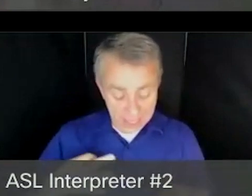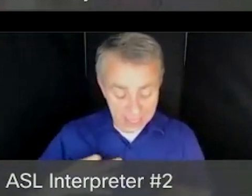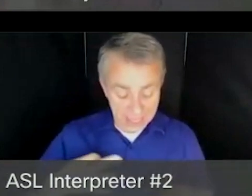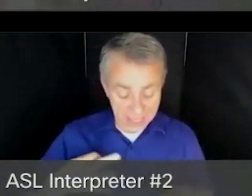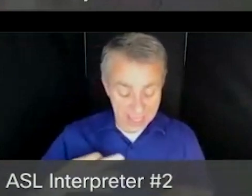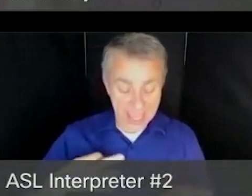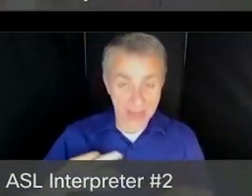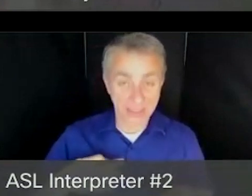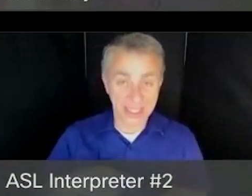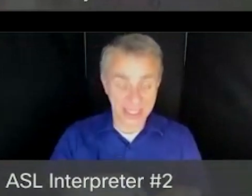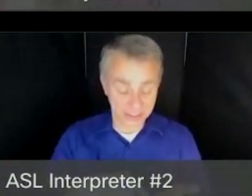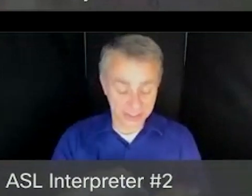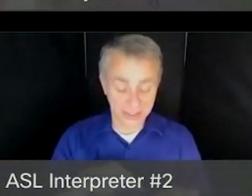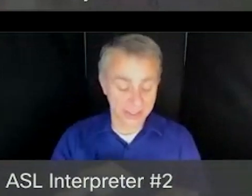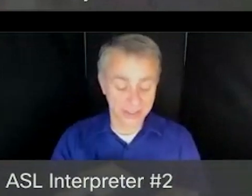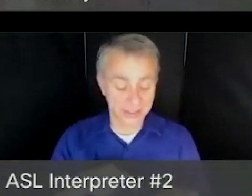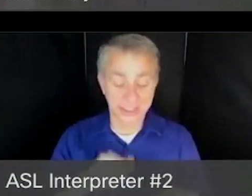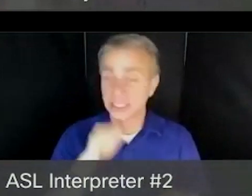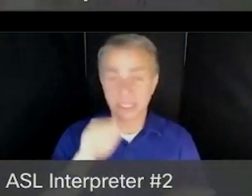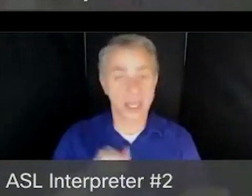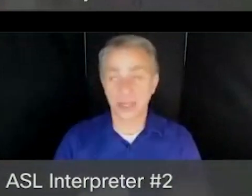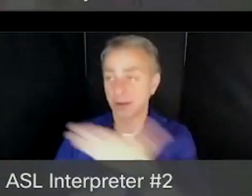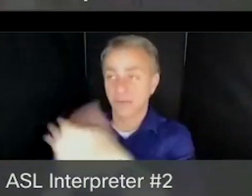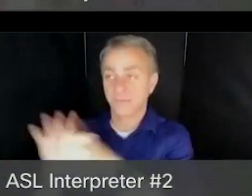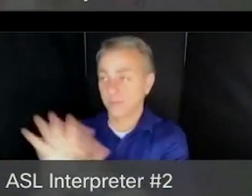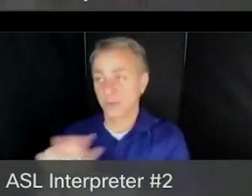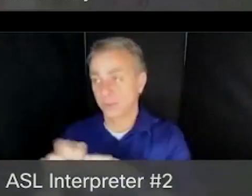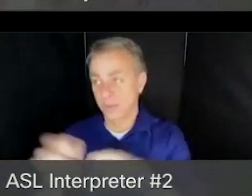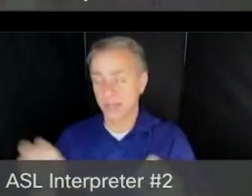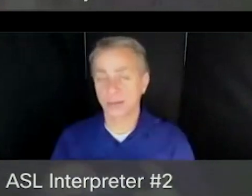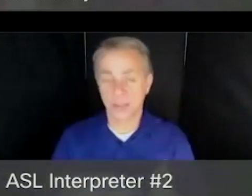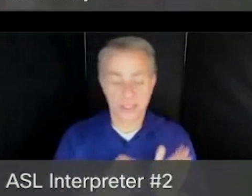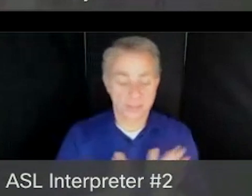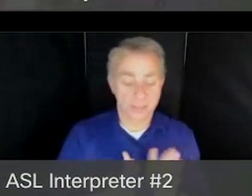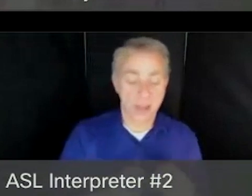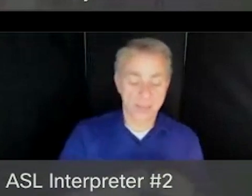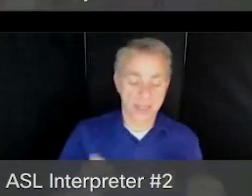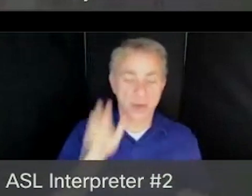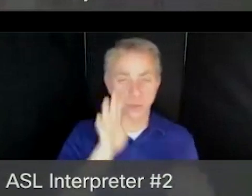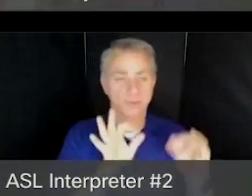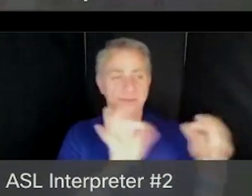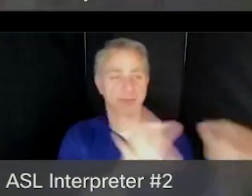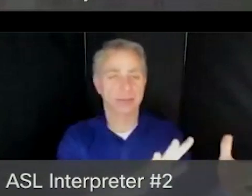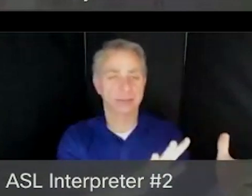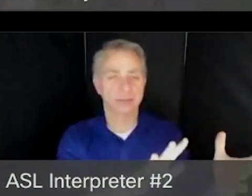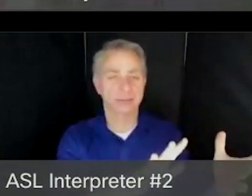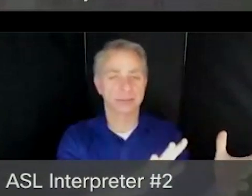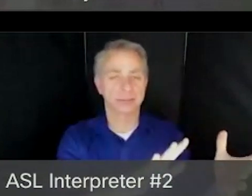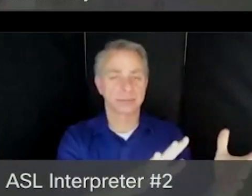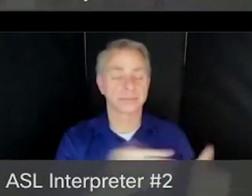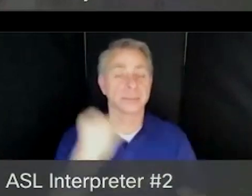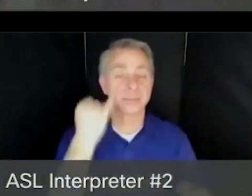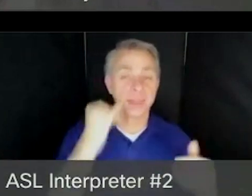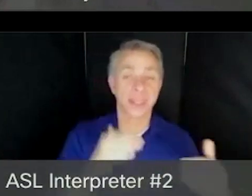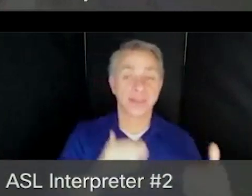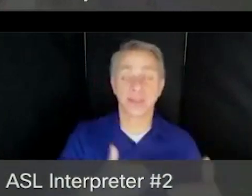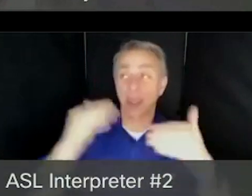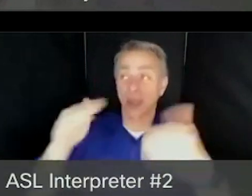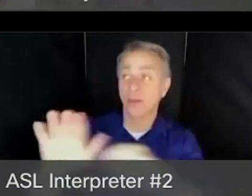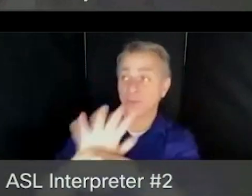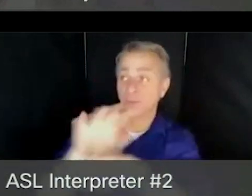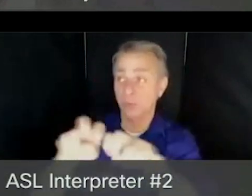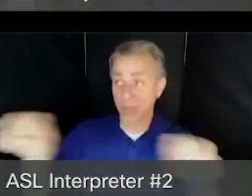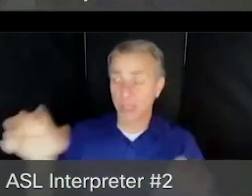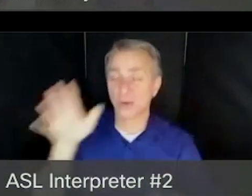members' reviews. If it does go to full panel, you'll get those the primary panel members' reviews, the